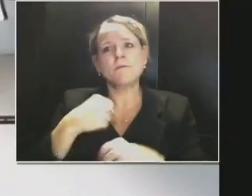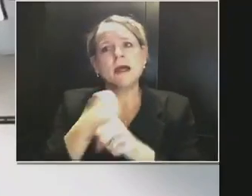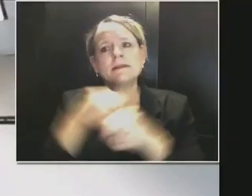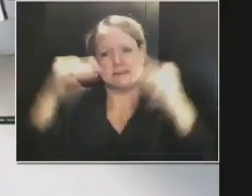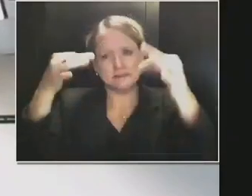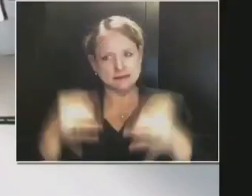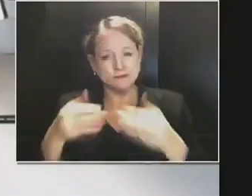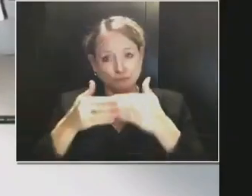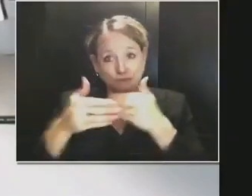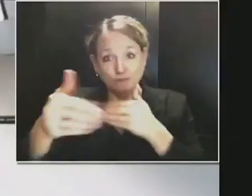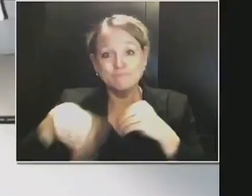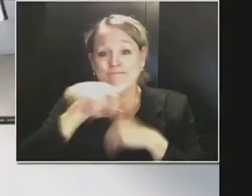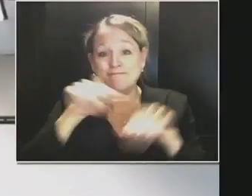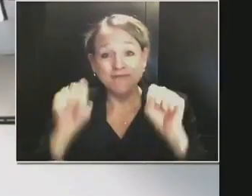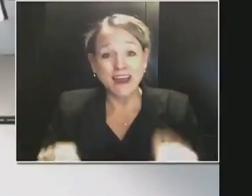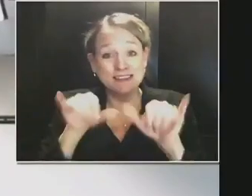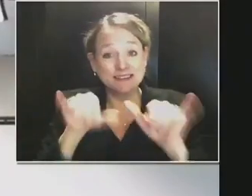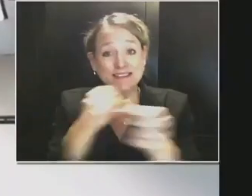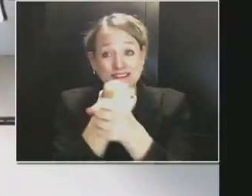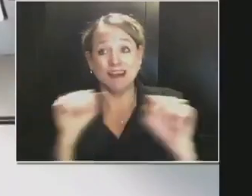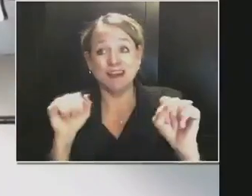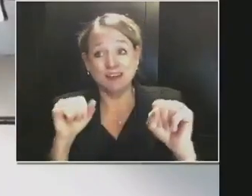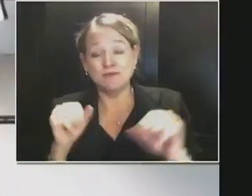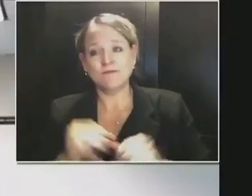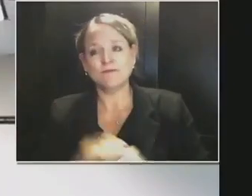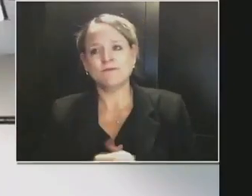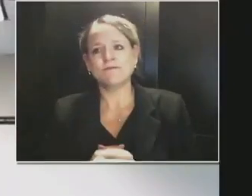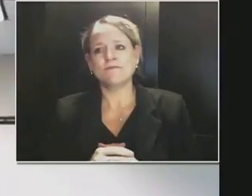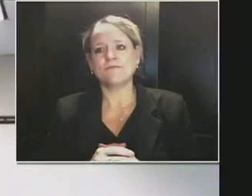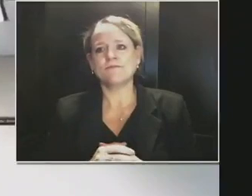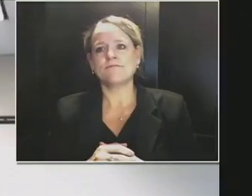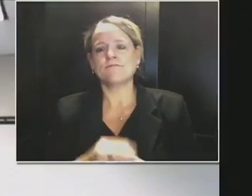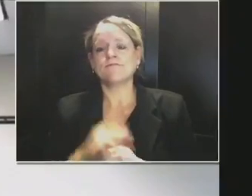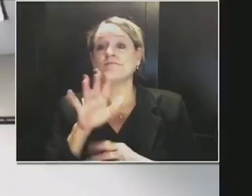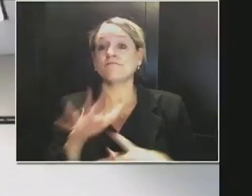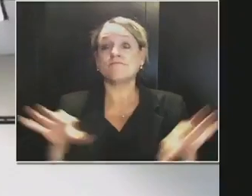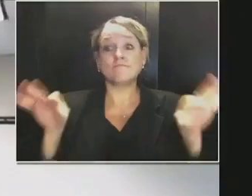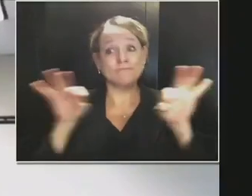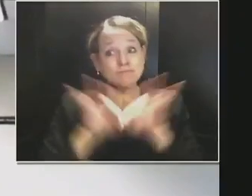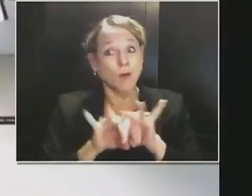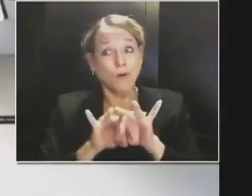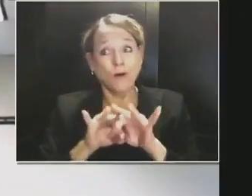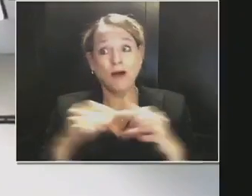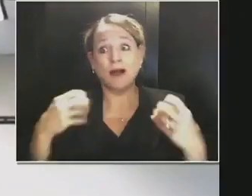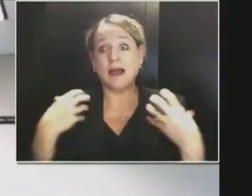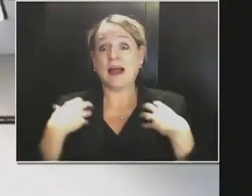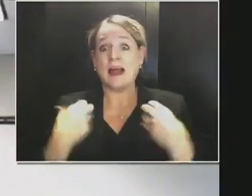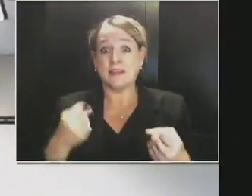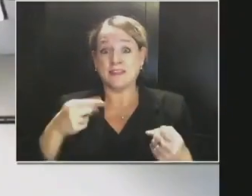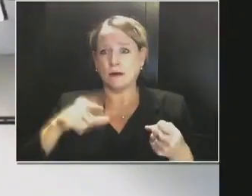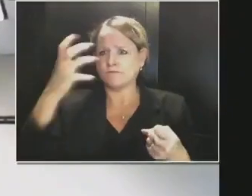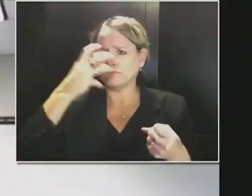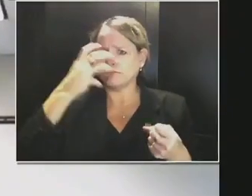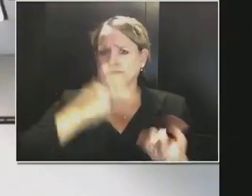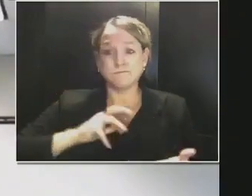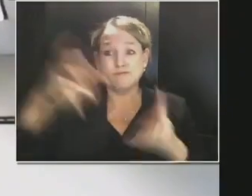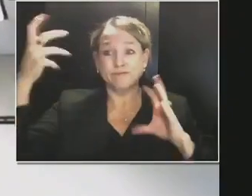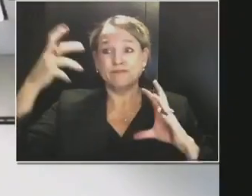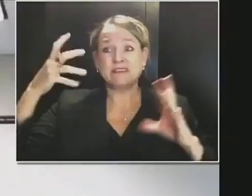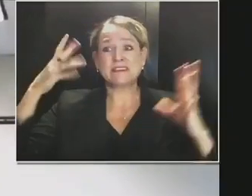to best understand the situation we are in. So we are trying to give everyone the most accurate